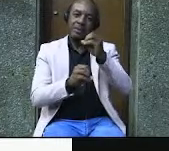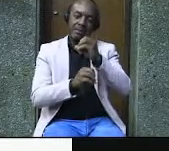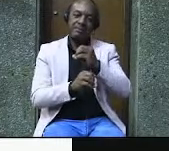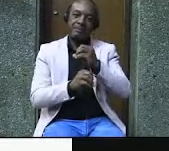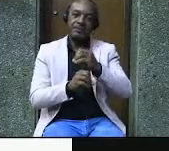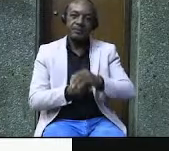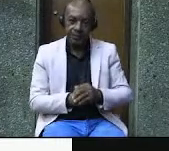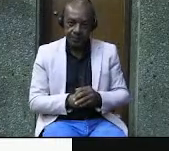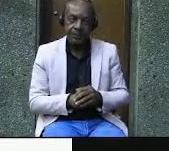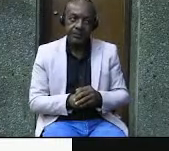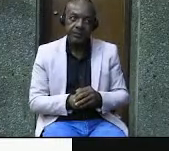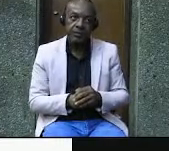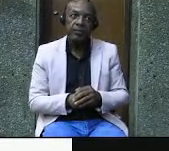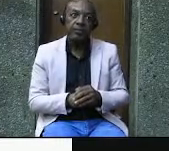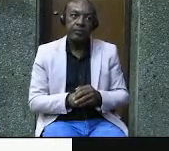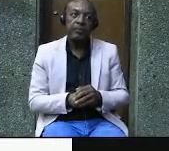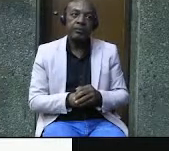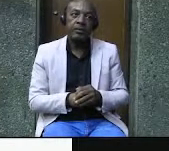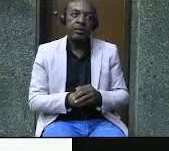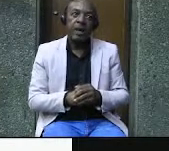The Expropriation Bill